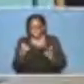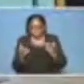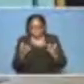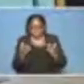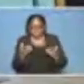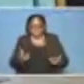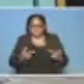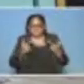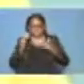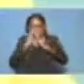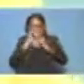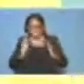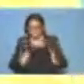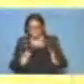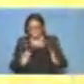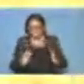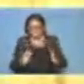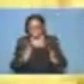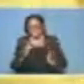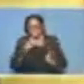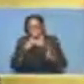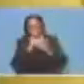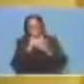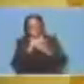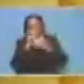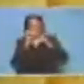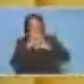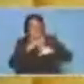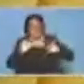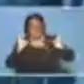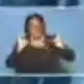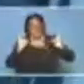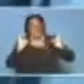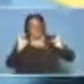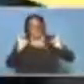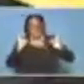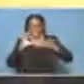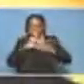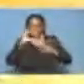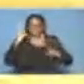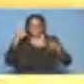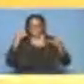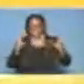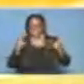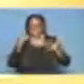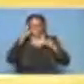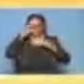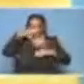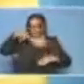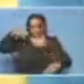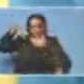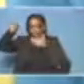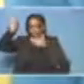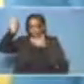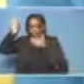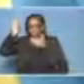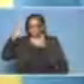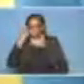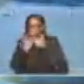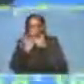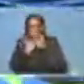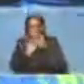residence. Commonwealth Fabrics getting into the independent spirit rather early with its building draped in aquamarine, gold and